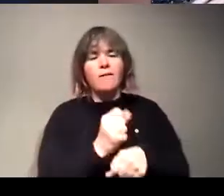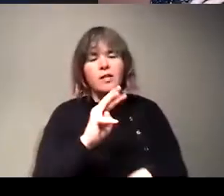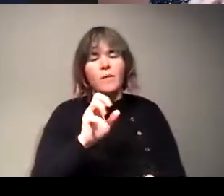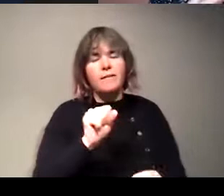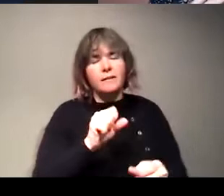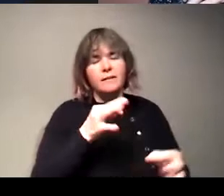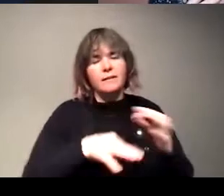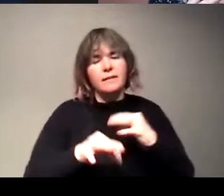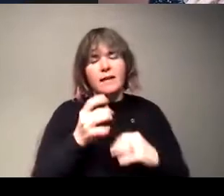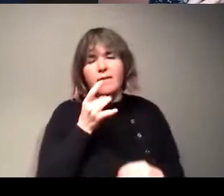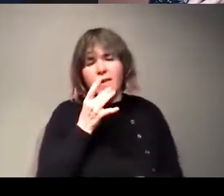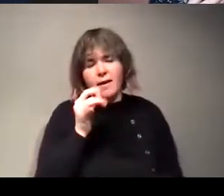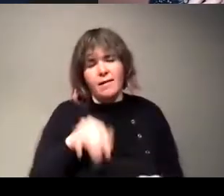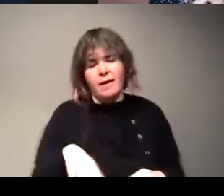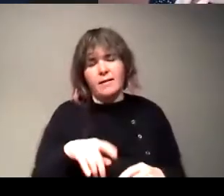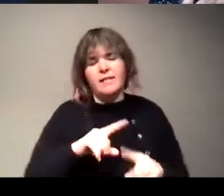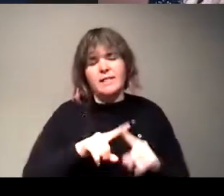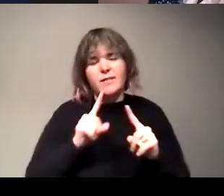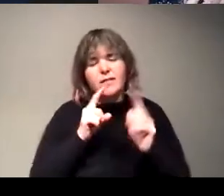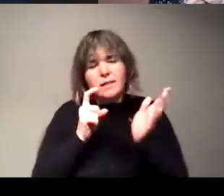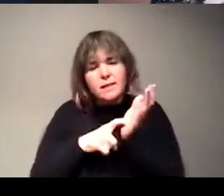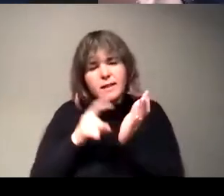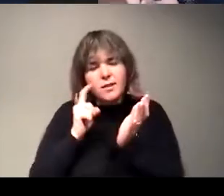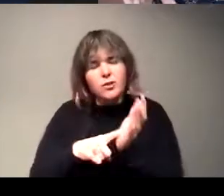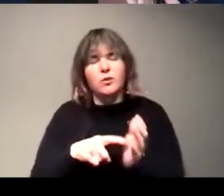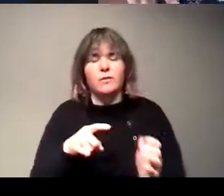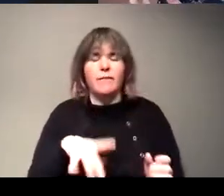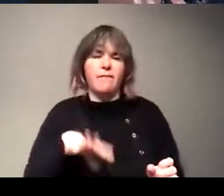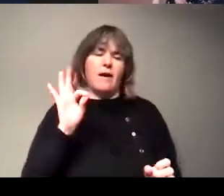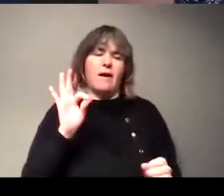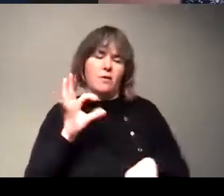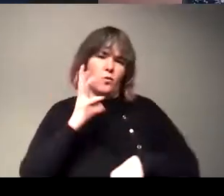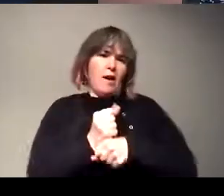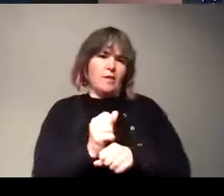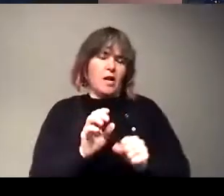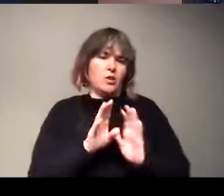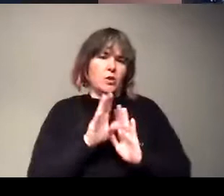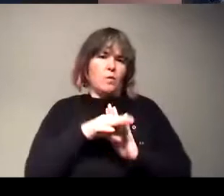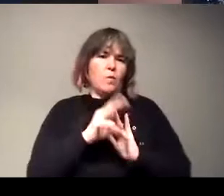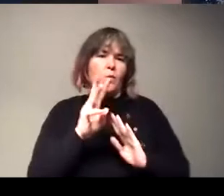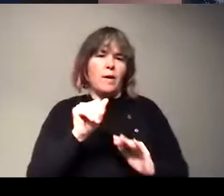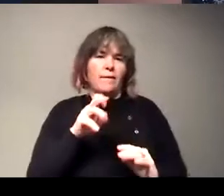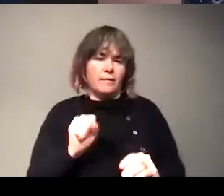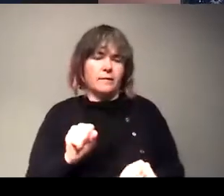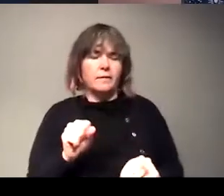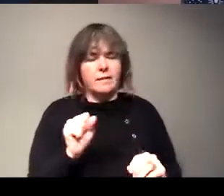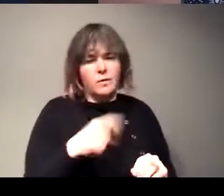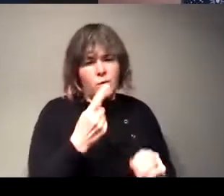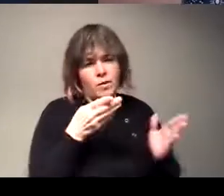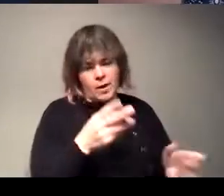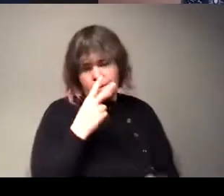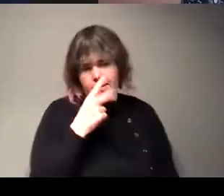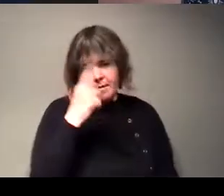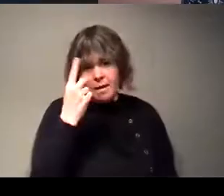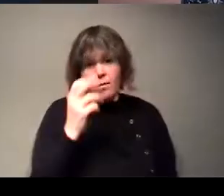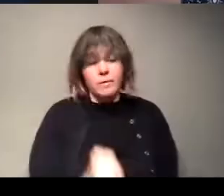what the LIGO and Virgo detectors are doing to see gravitational waves. We have a couple other ways as well, but this is how we can see black holes.